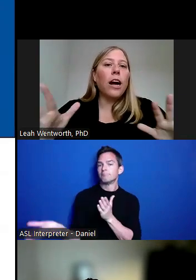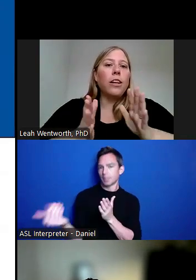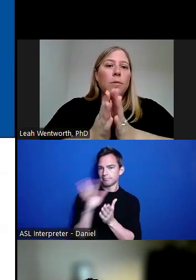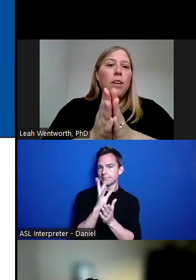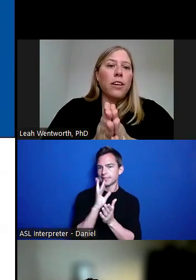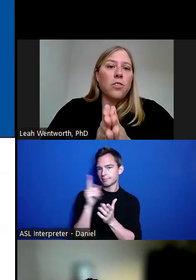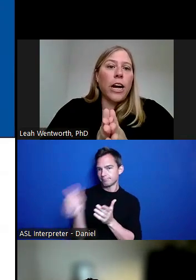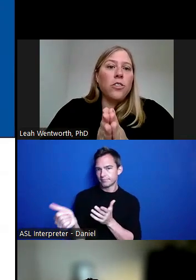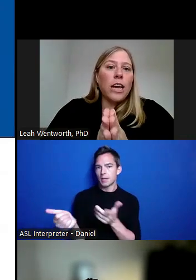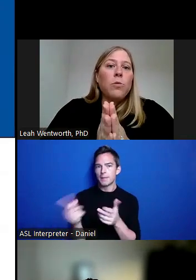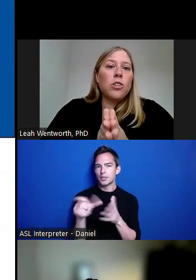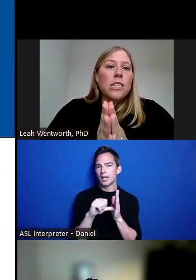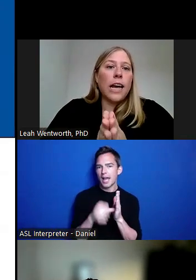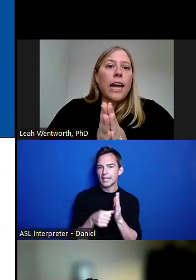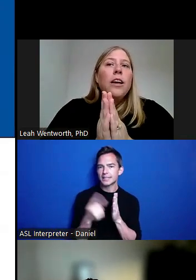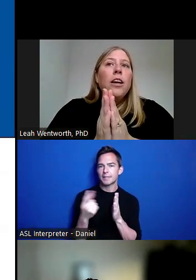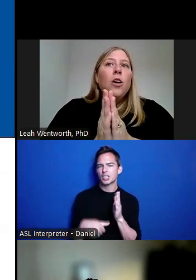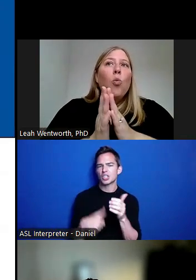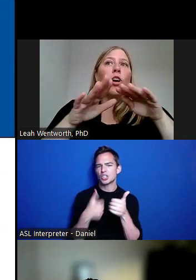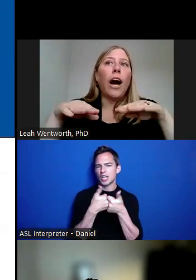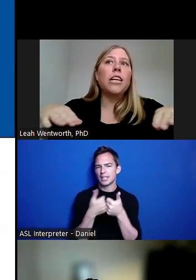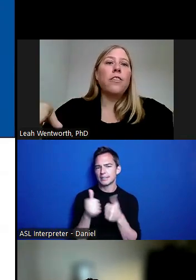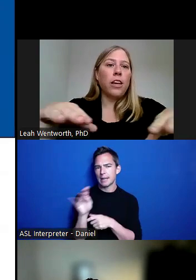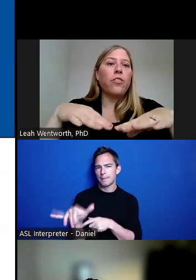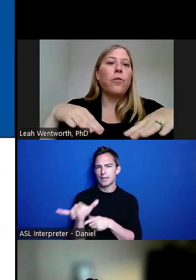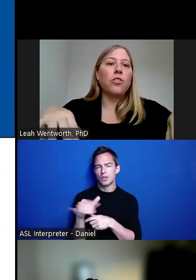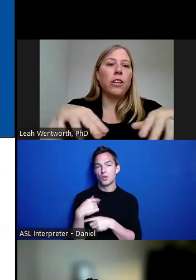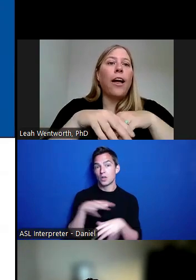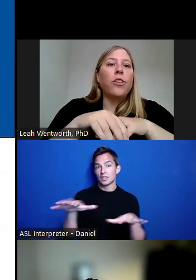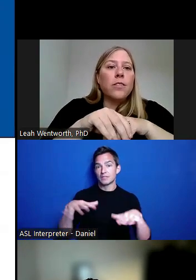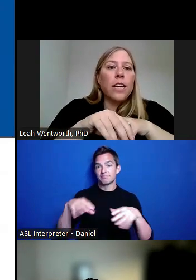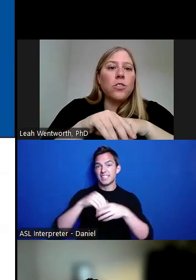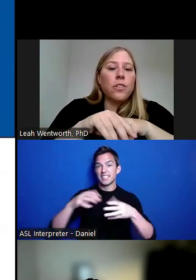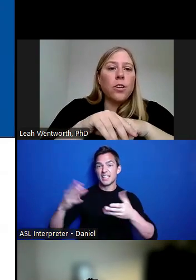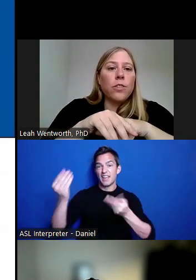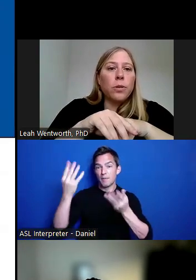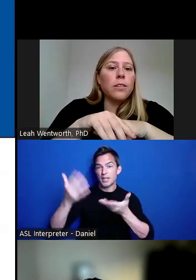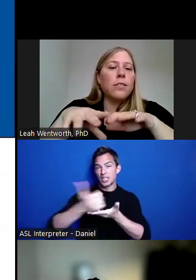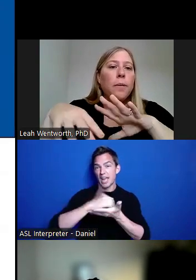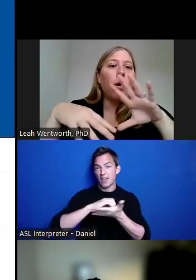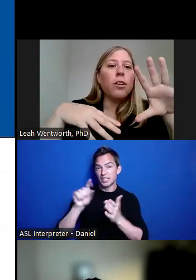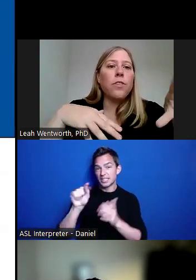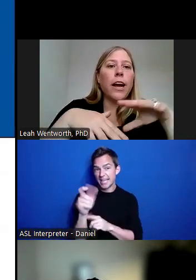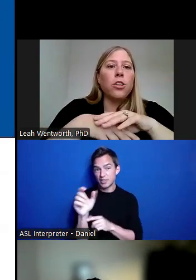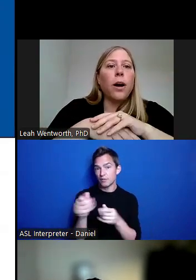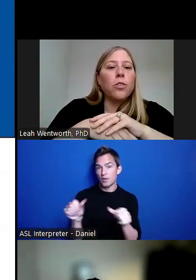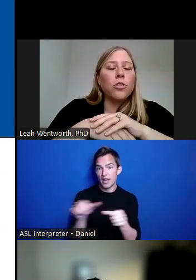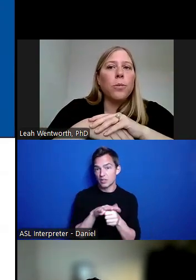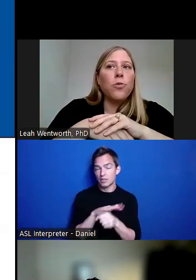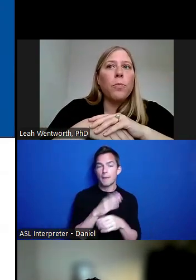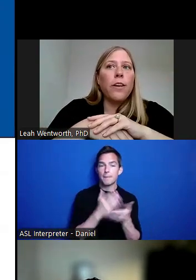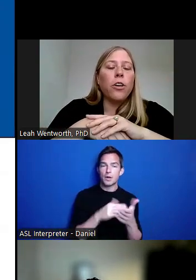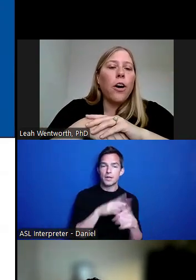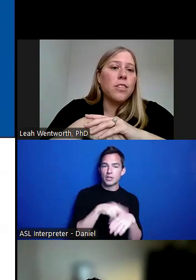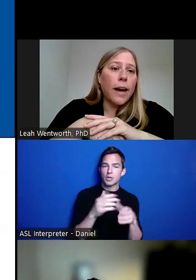I think you're highlighting something that I think is a challenge, Amy, which is to say, we're kind of in the information gathering stage in a few different places. I'm part of the National